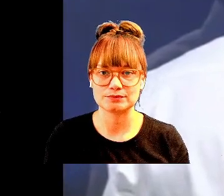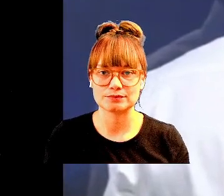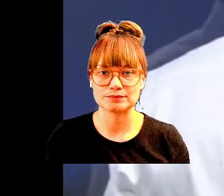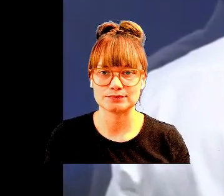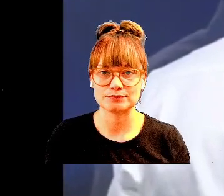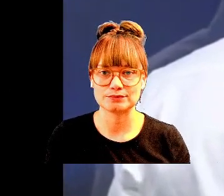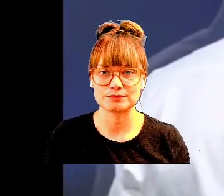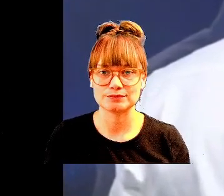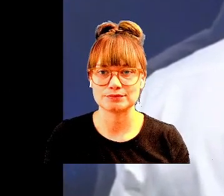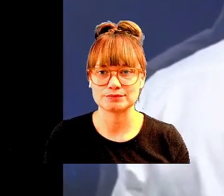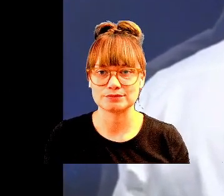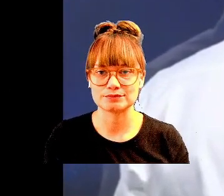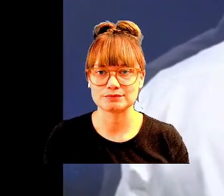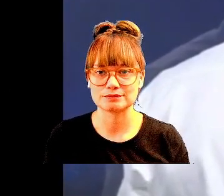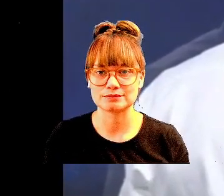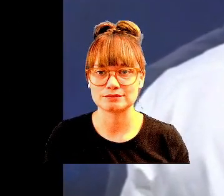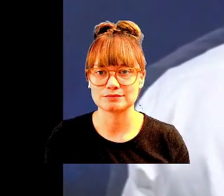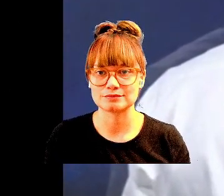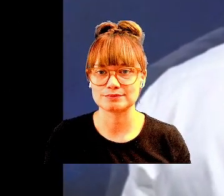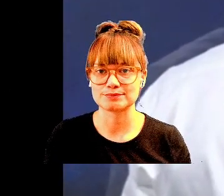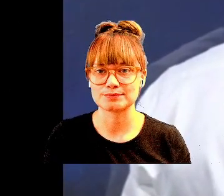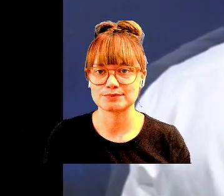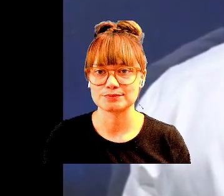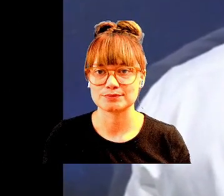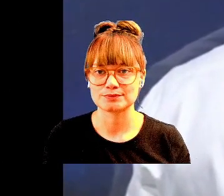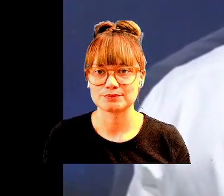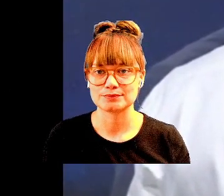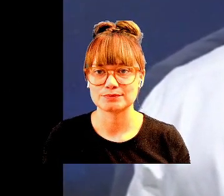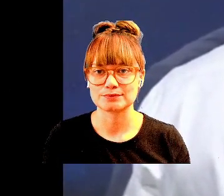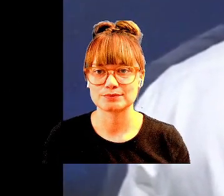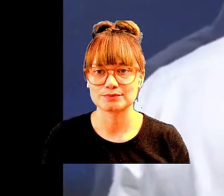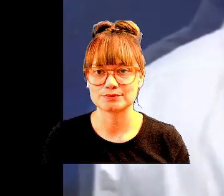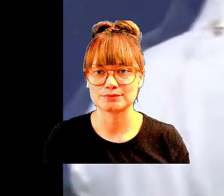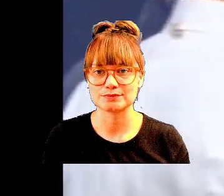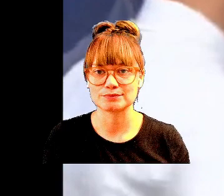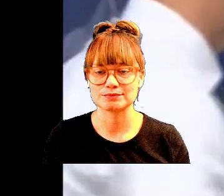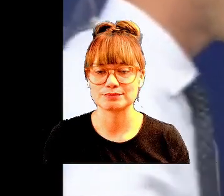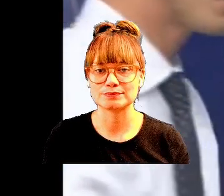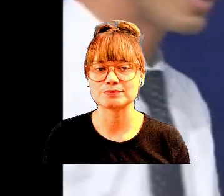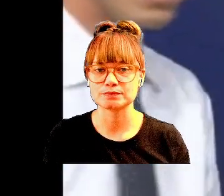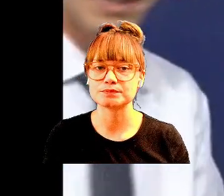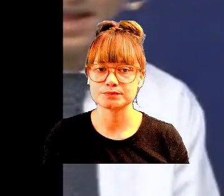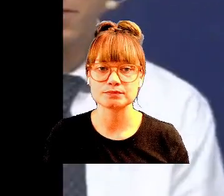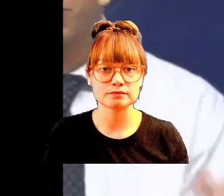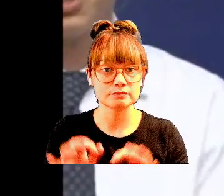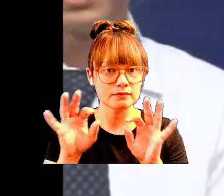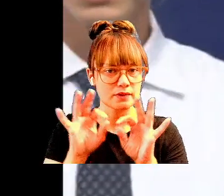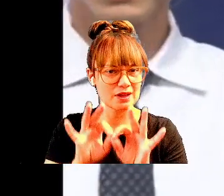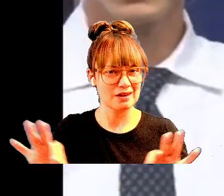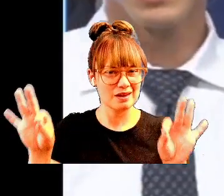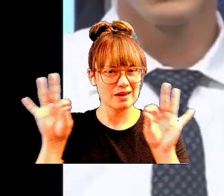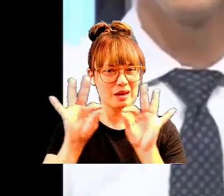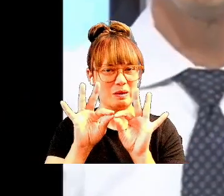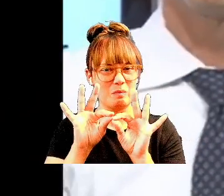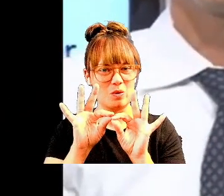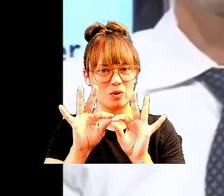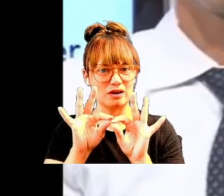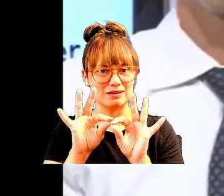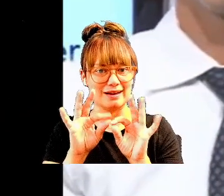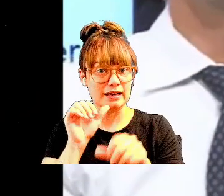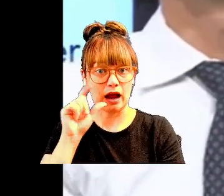Time periods. And it's important to distinguish that it's not just